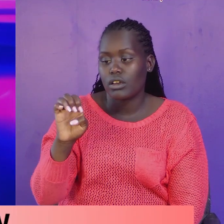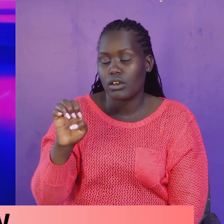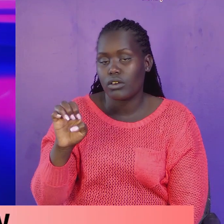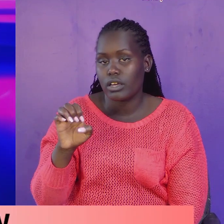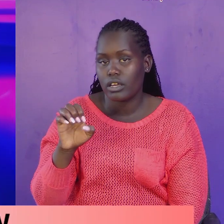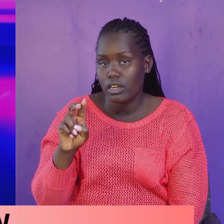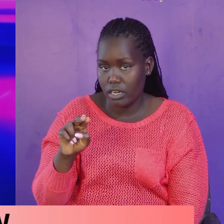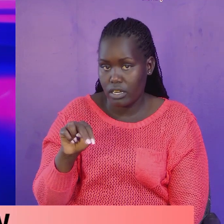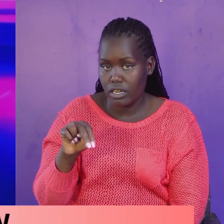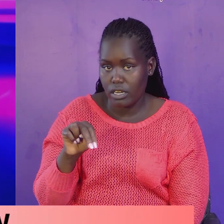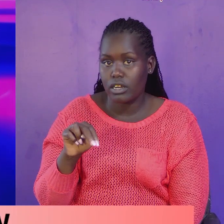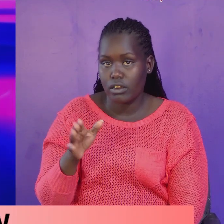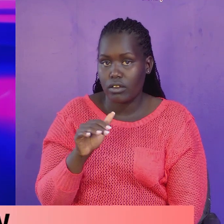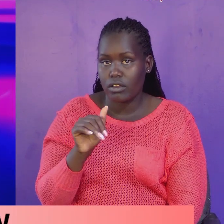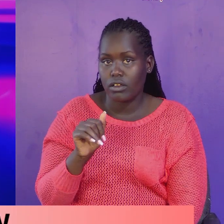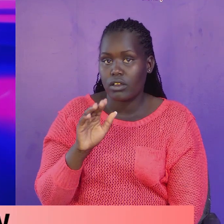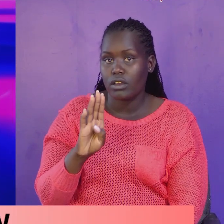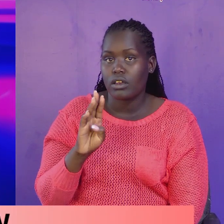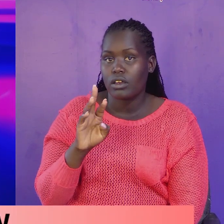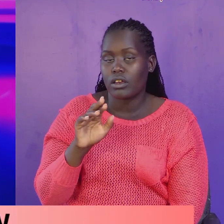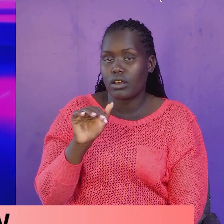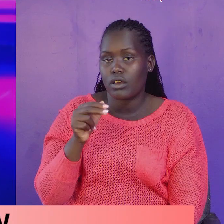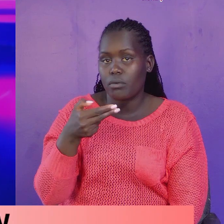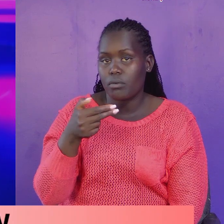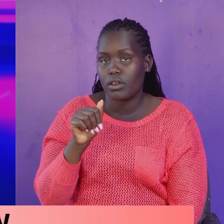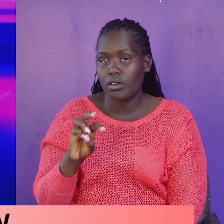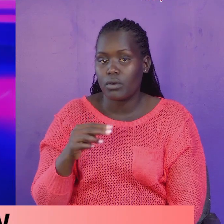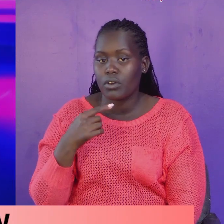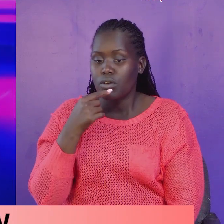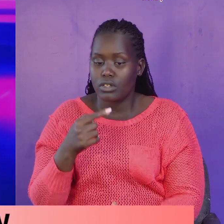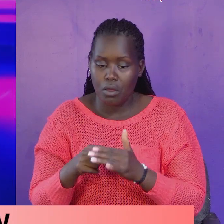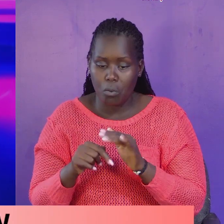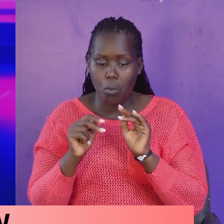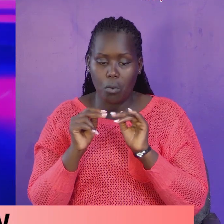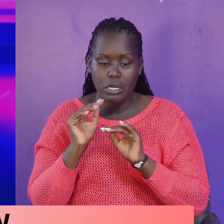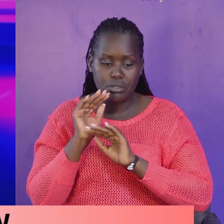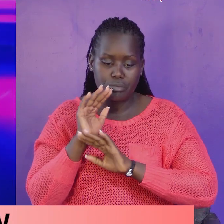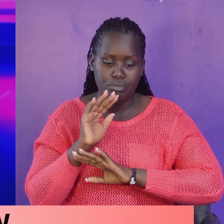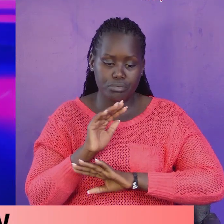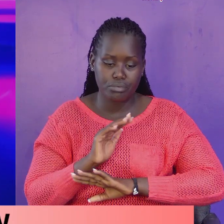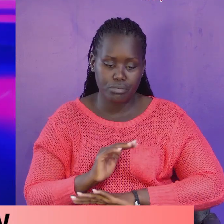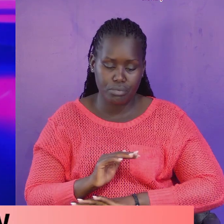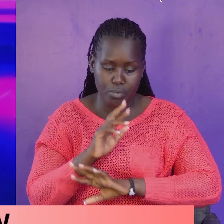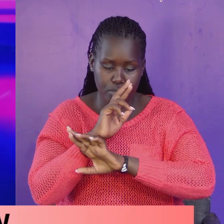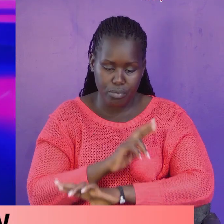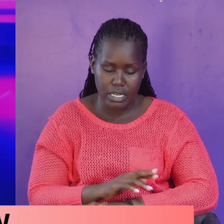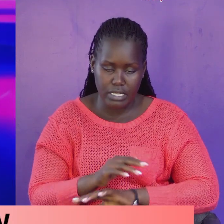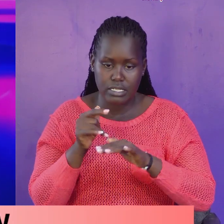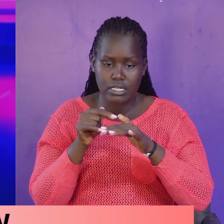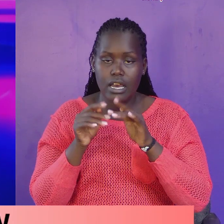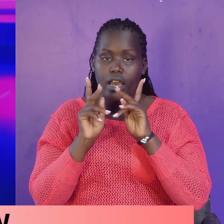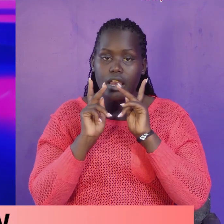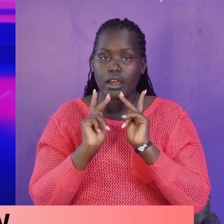we say rest in peace. Rest in peace. Our condolences to the family and for the team